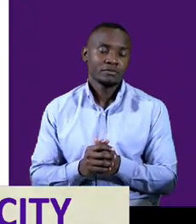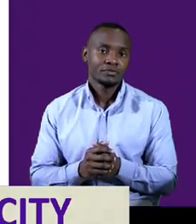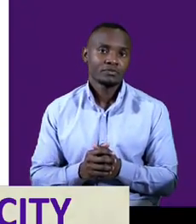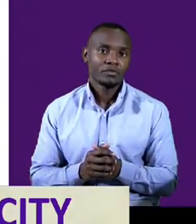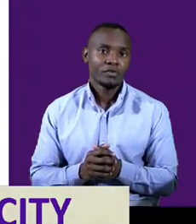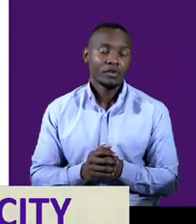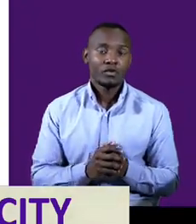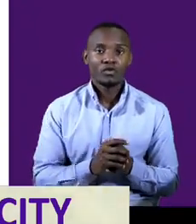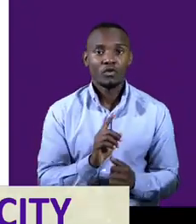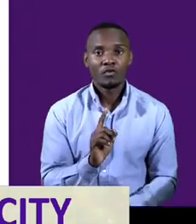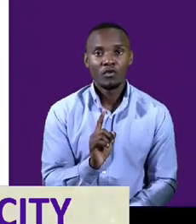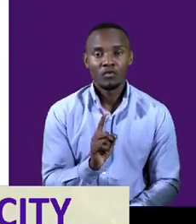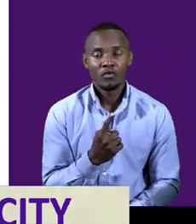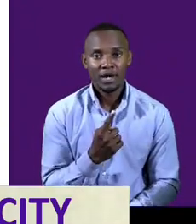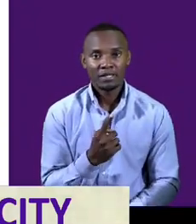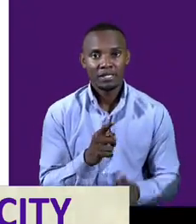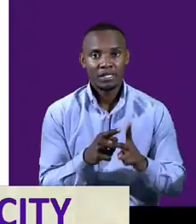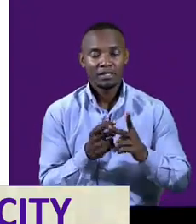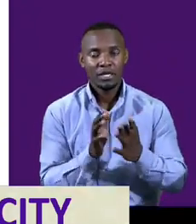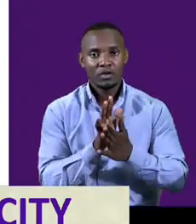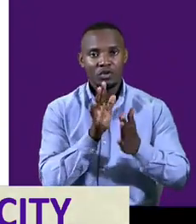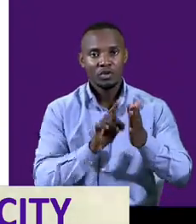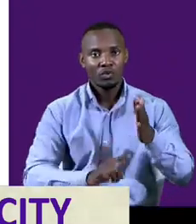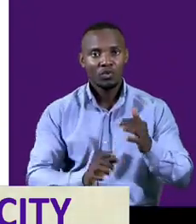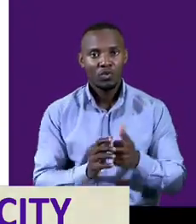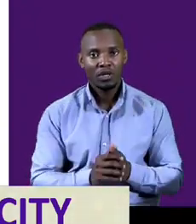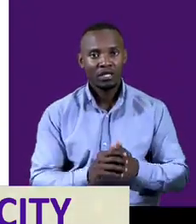So I will start by looking at the games that played this weekend.